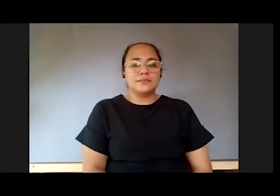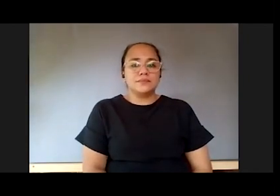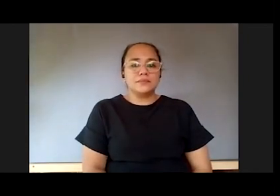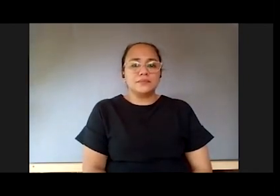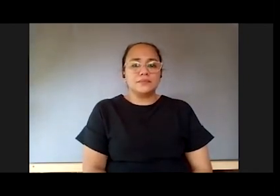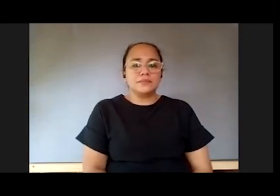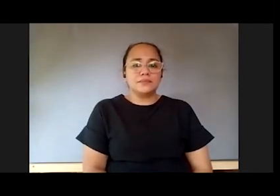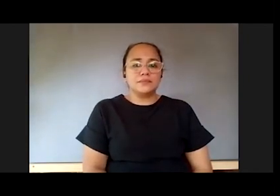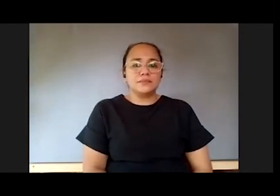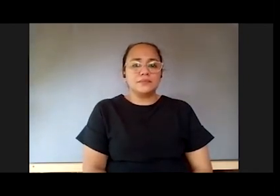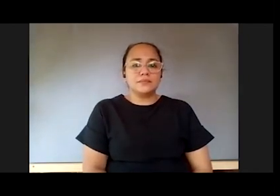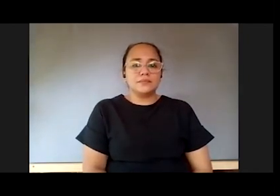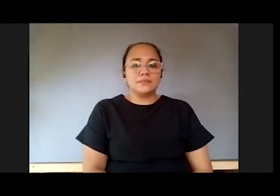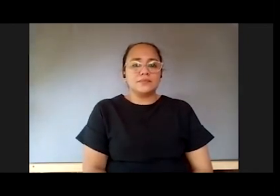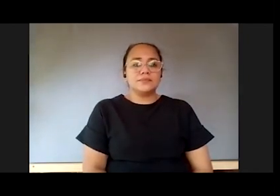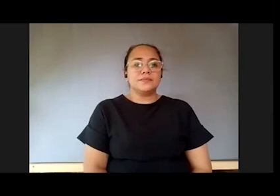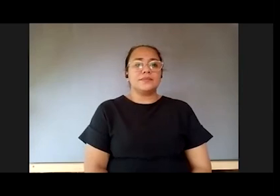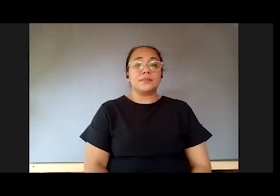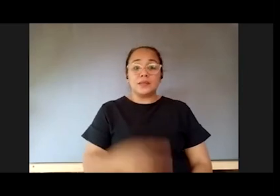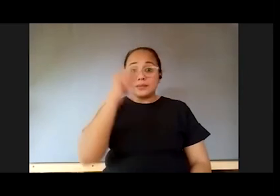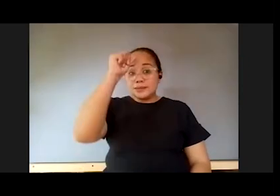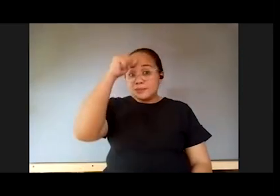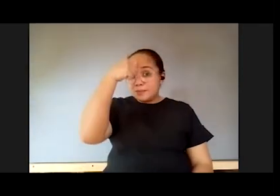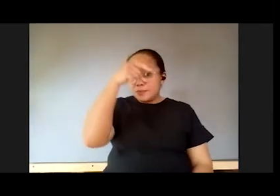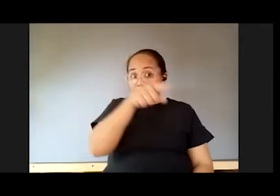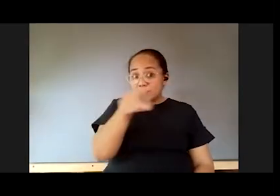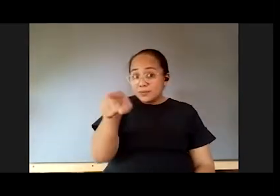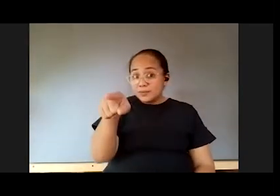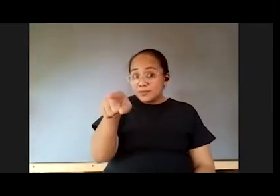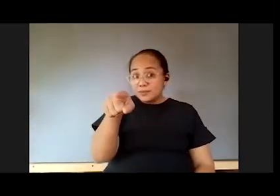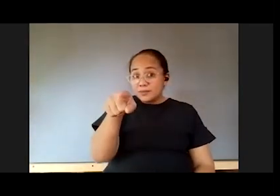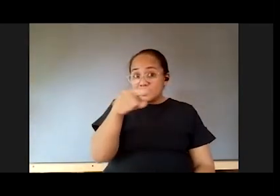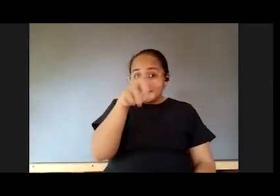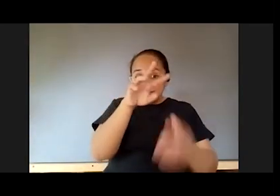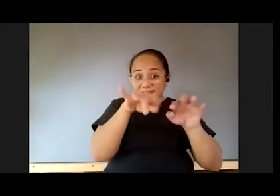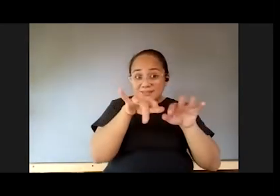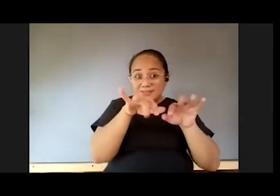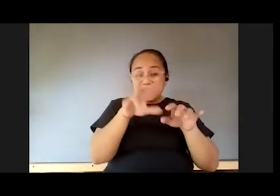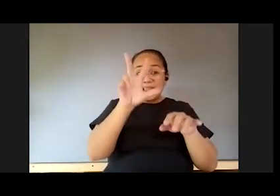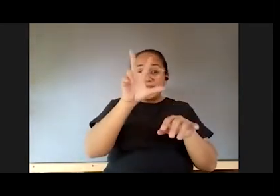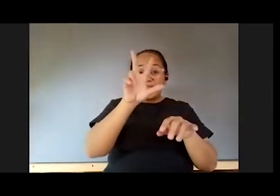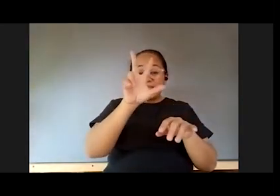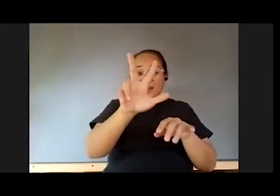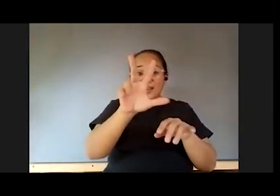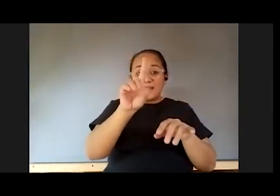Okay, do you remember this in the tree diagram? S goes down to noun phrase and